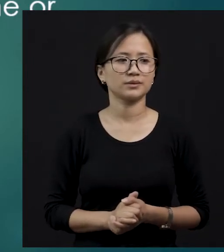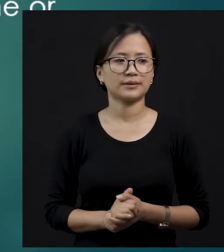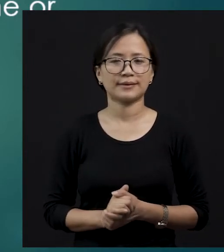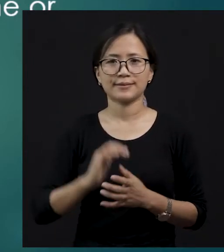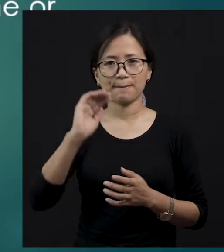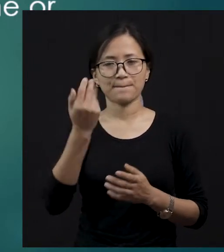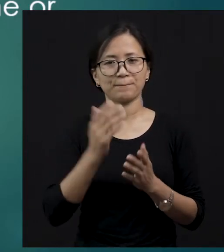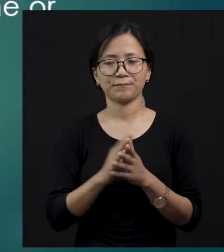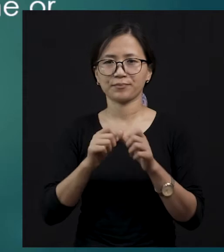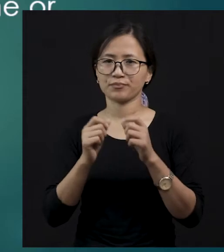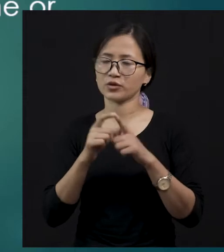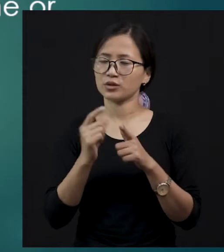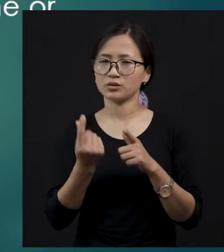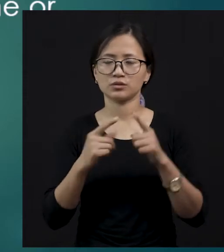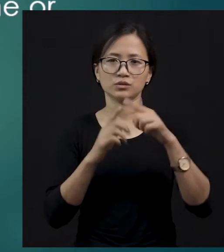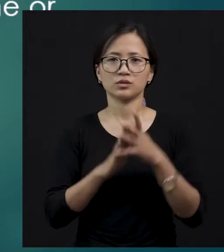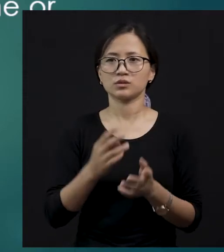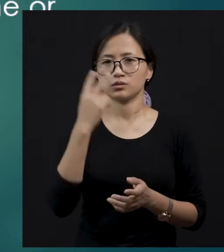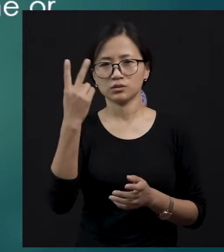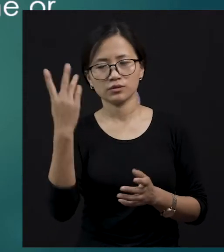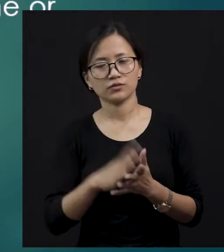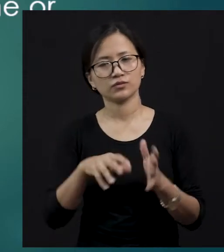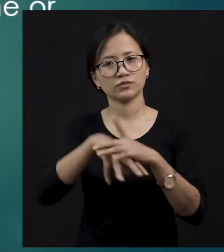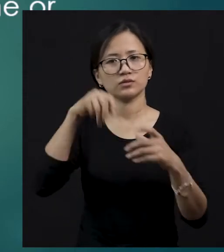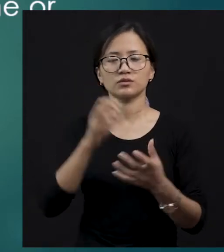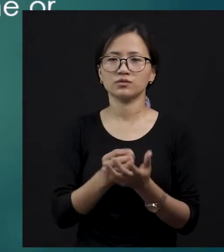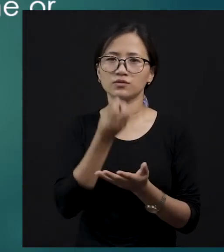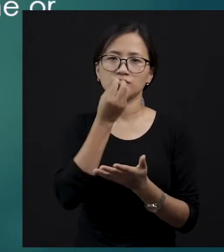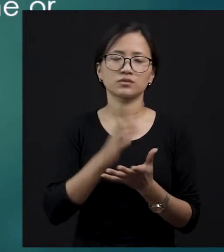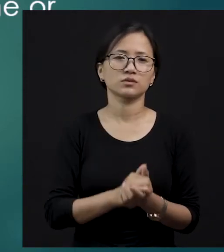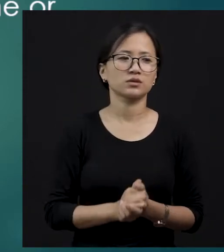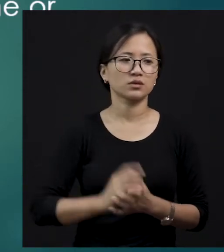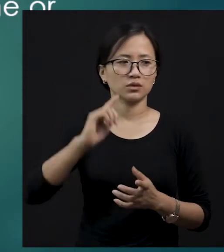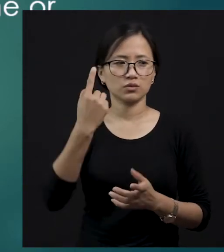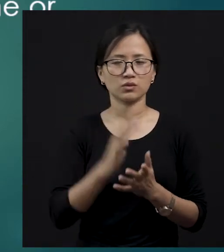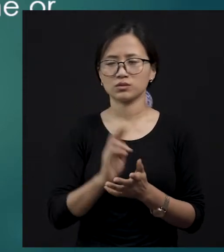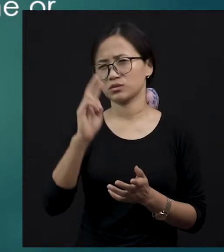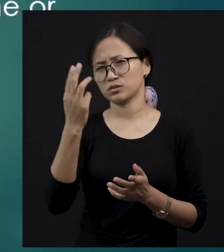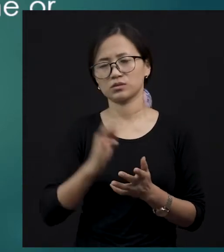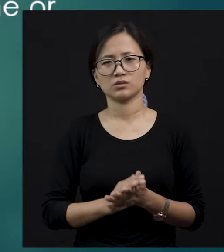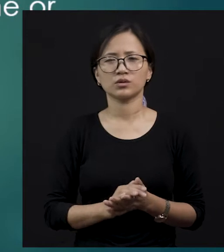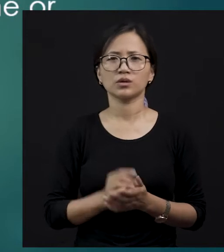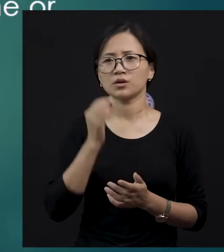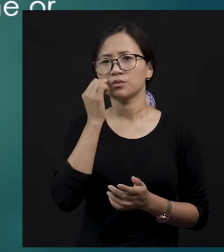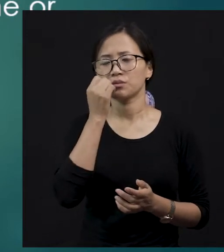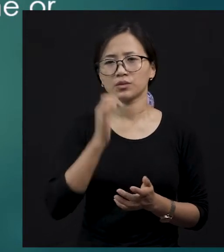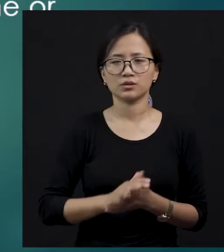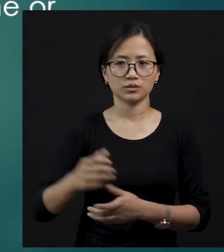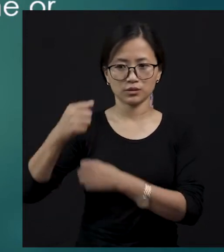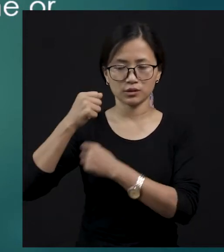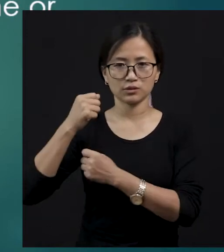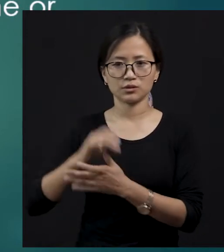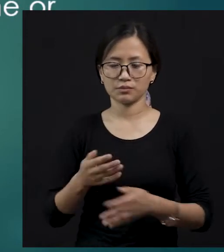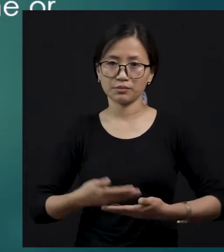And some adults would go looking out for food as usual. They want to go out, right? And one or two male guards the kitten.